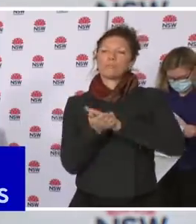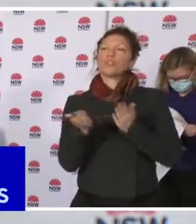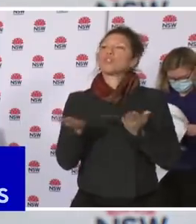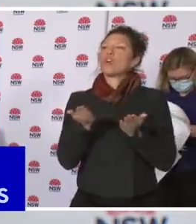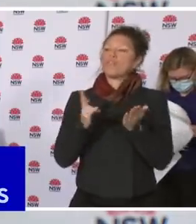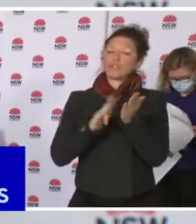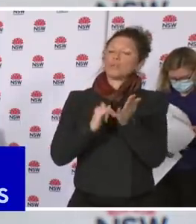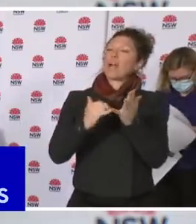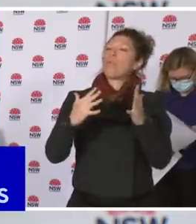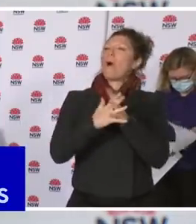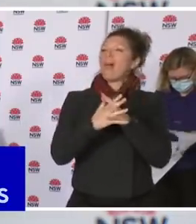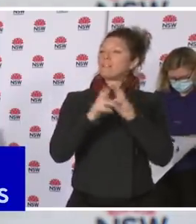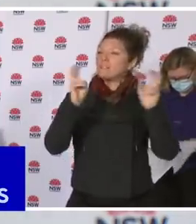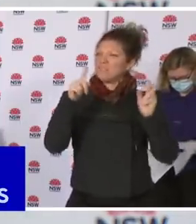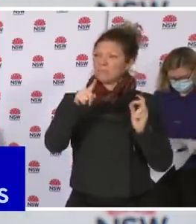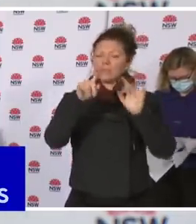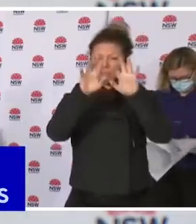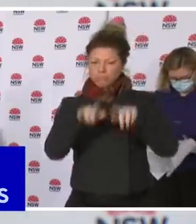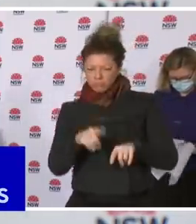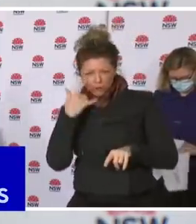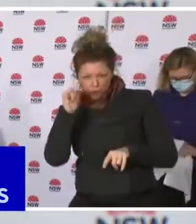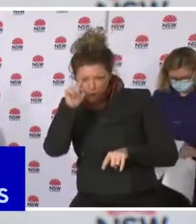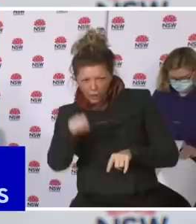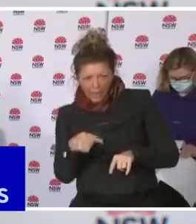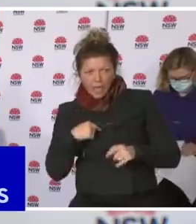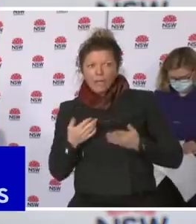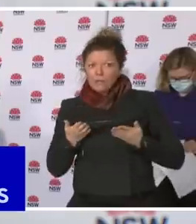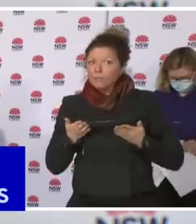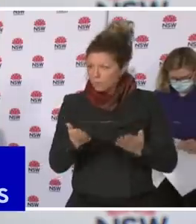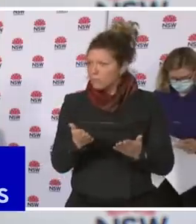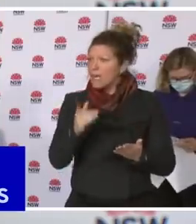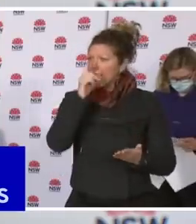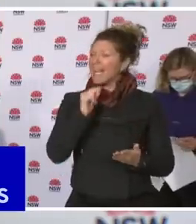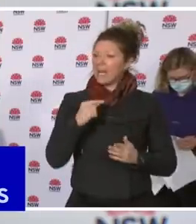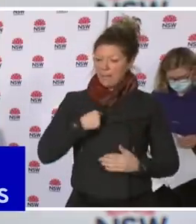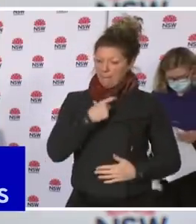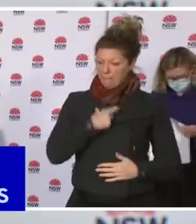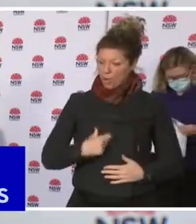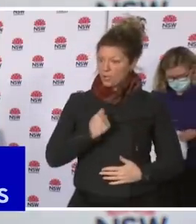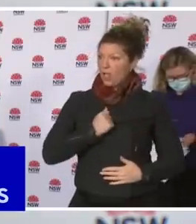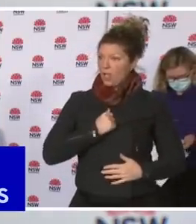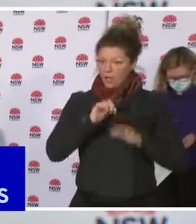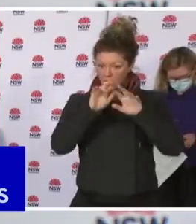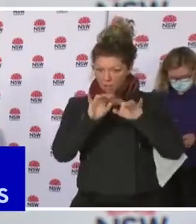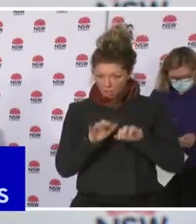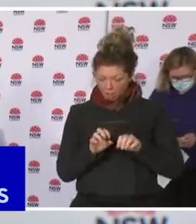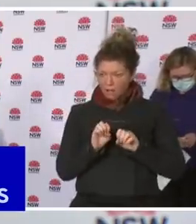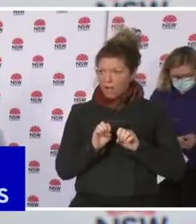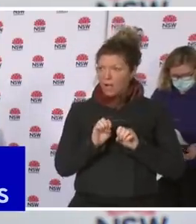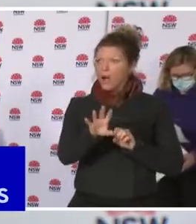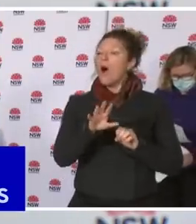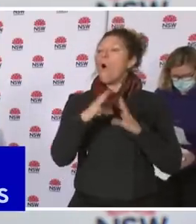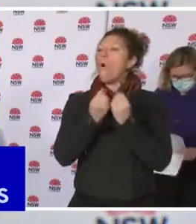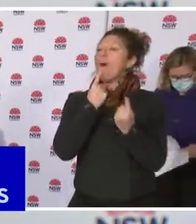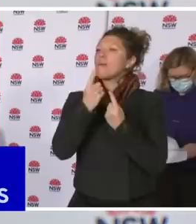to get those grants coming through. We know this is a difficult time for so many. We know that. All of us are in this together, and I